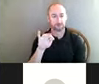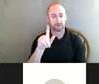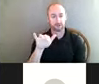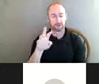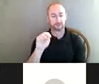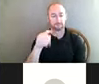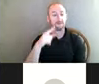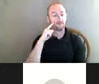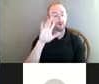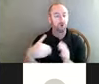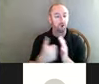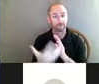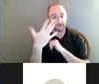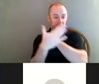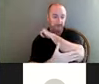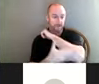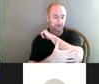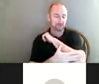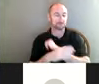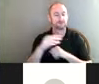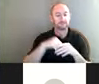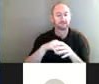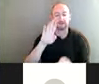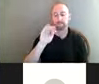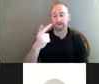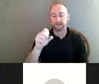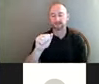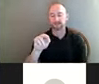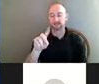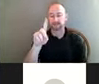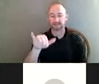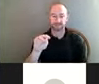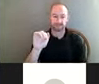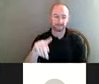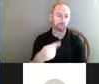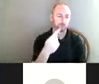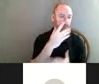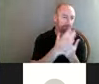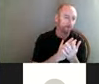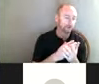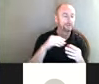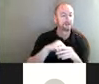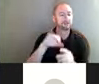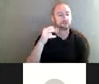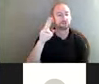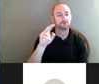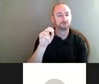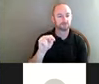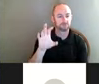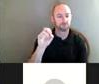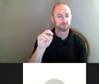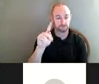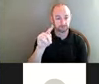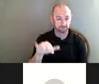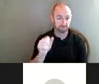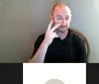Big Sandy Add. This is just showing you one zoomed in area of Johnson County. So you can